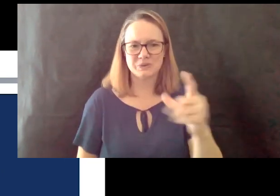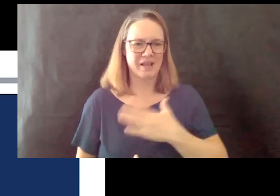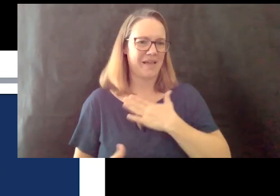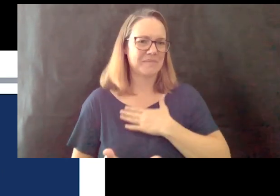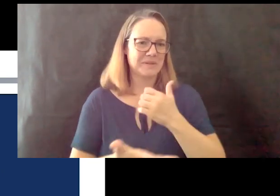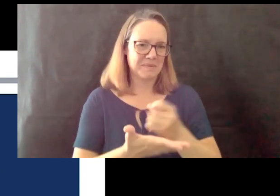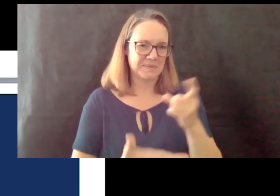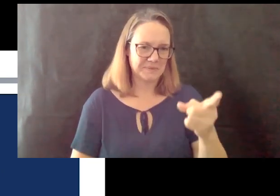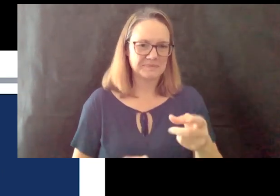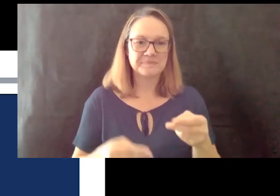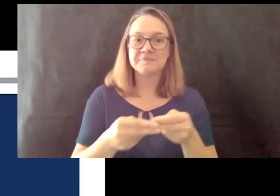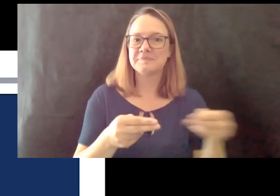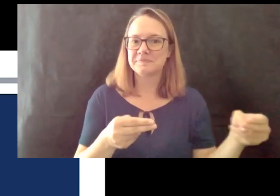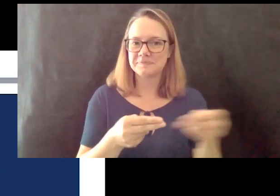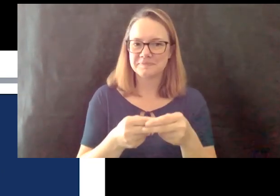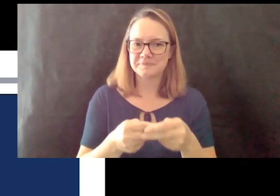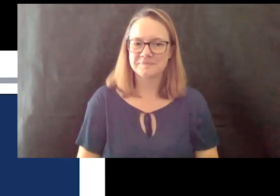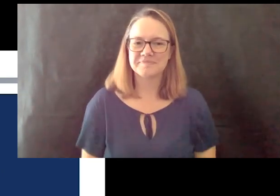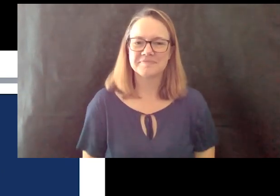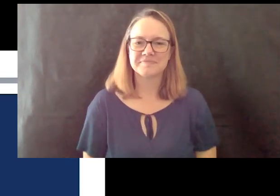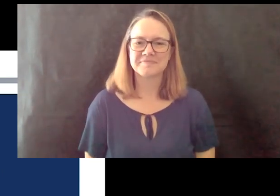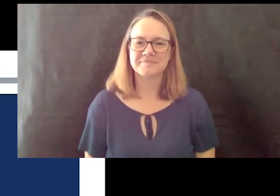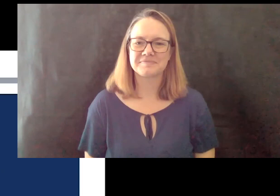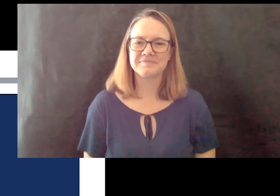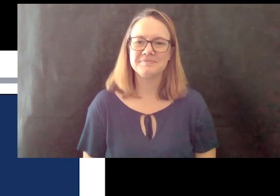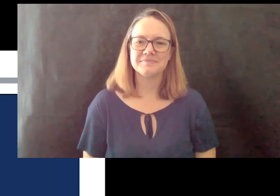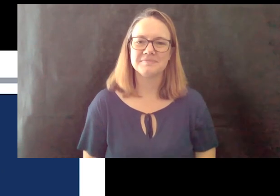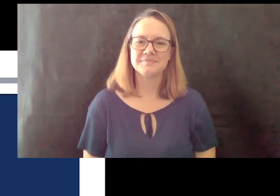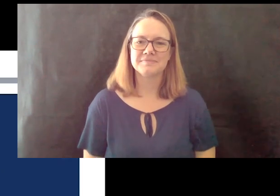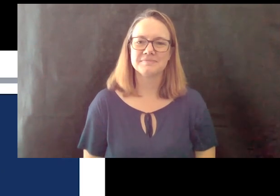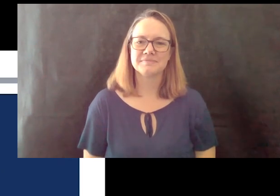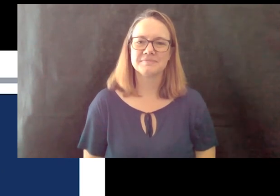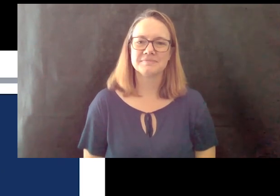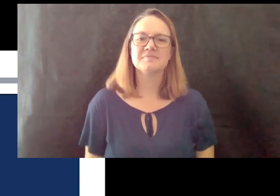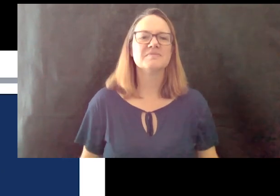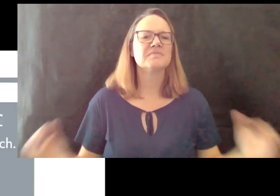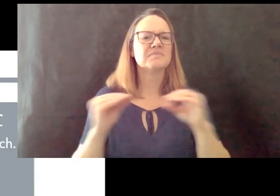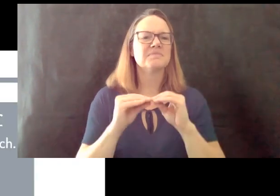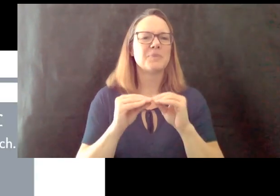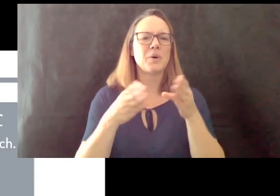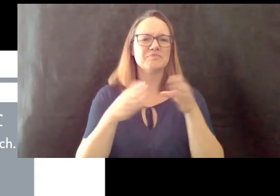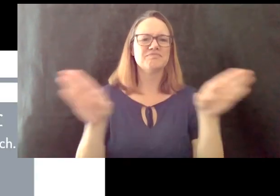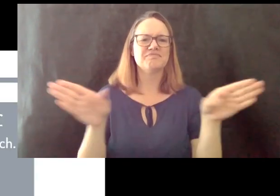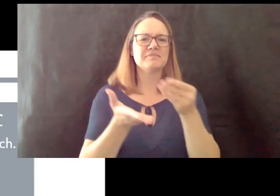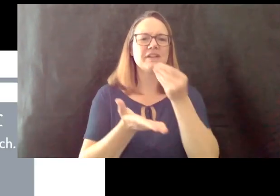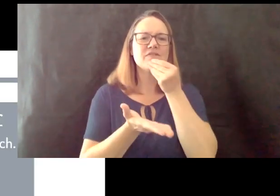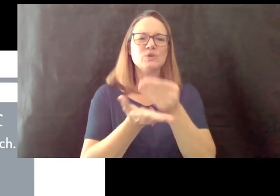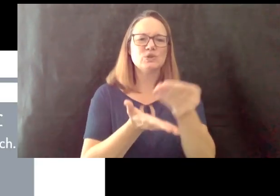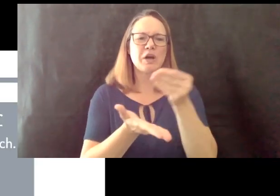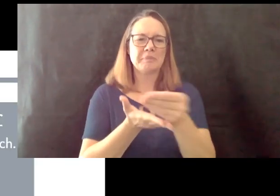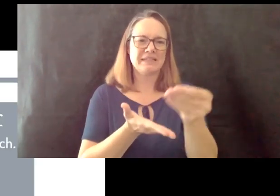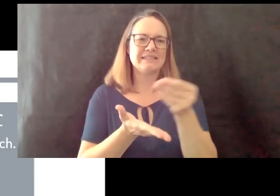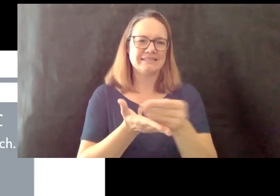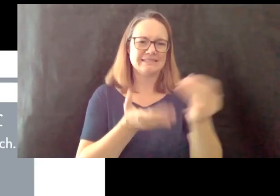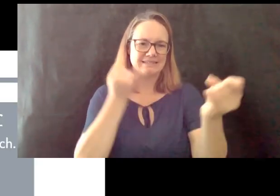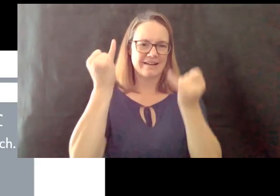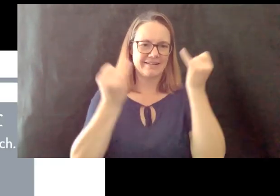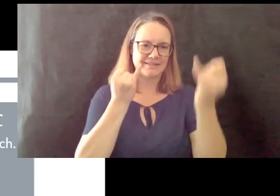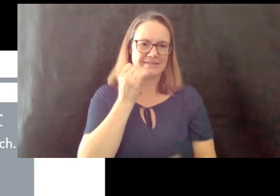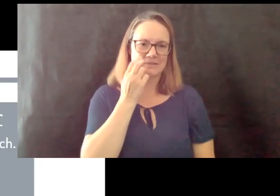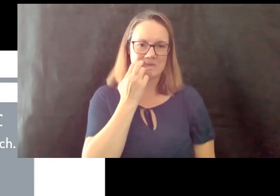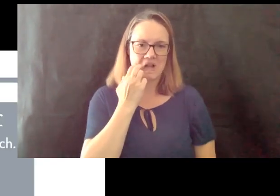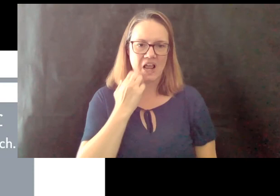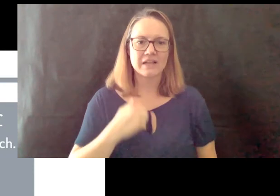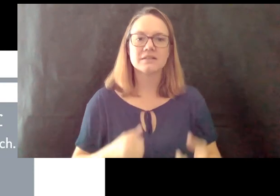situation. We'd be happy to help do that. All right, next slide here. Just some more overall